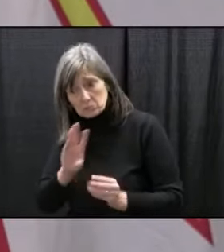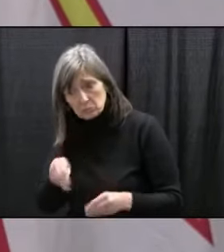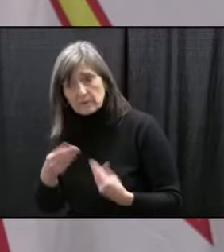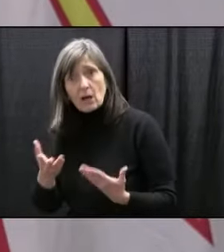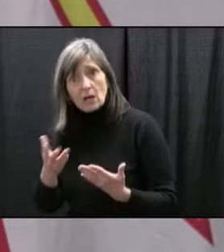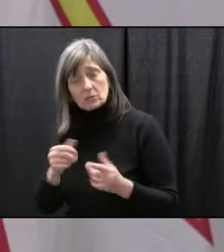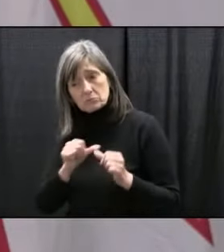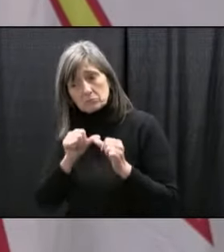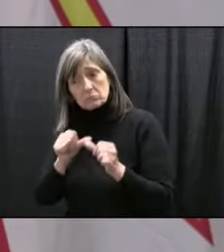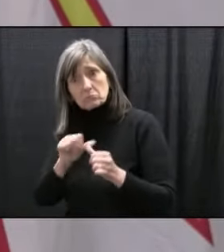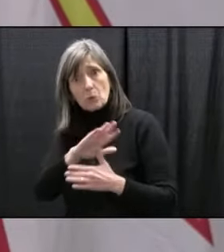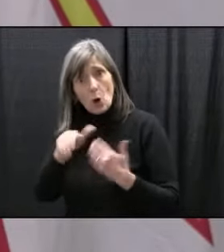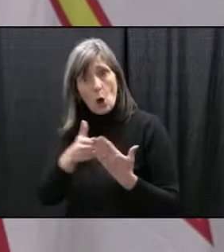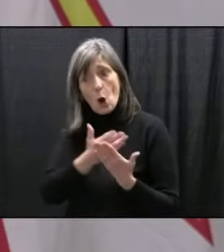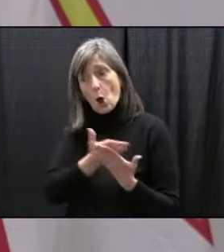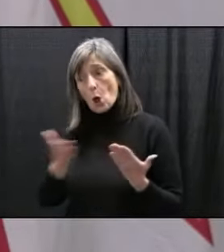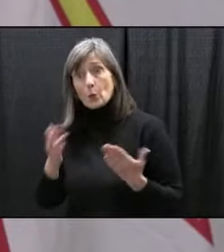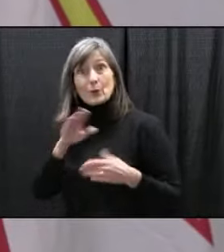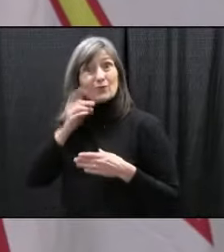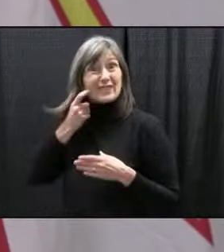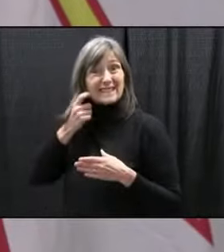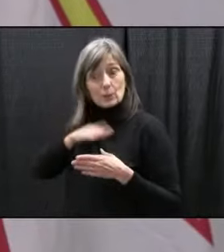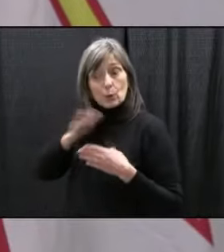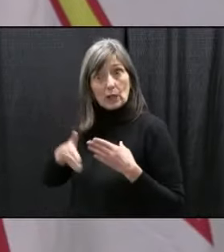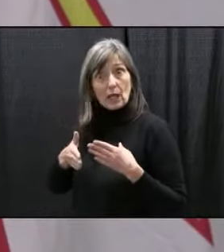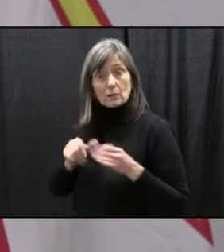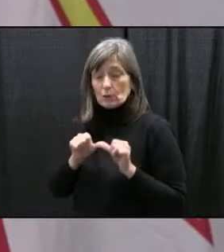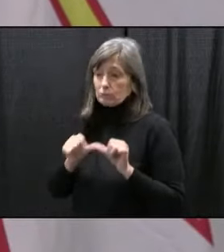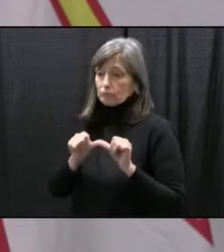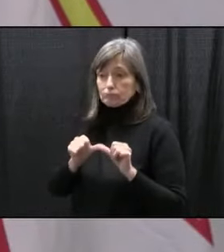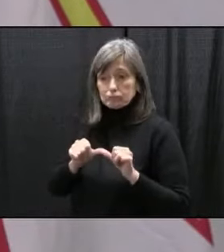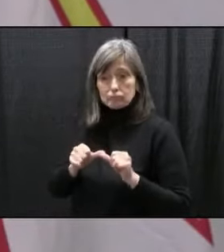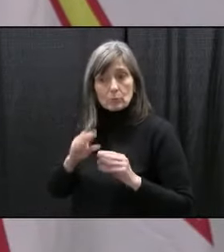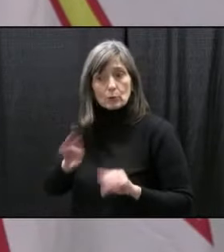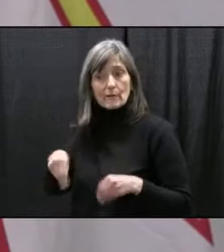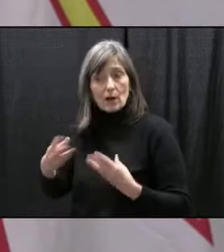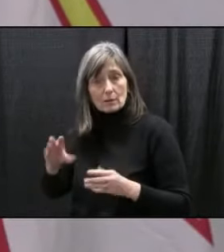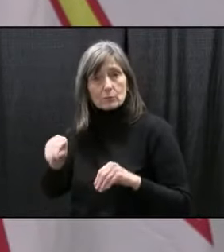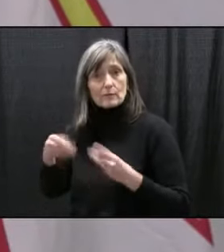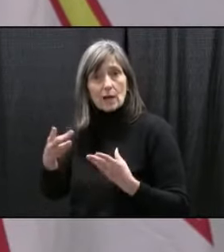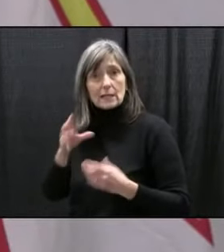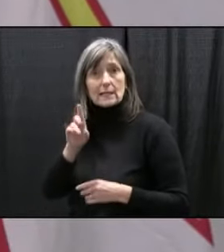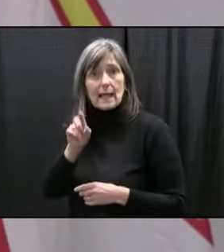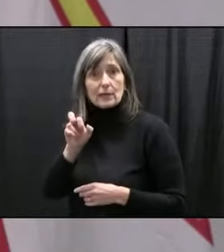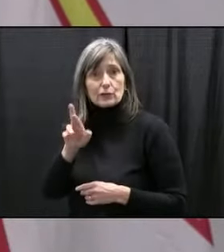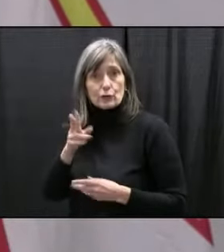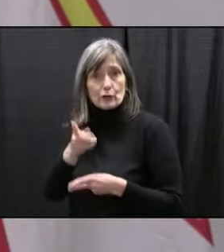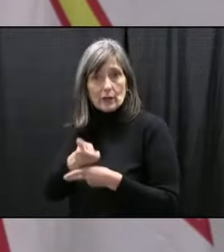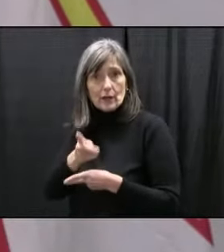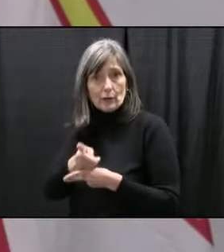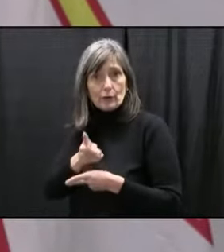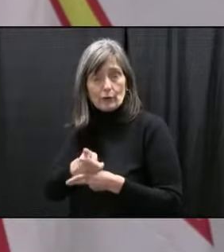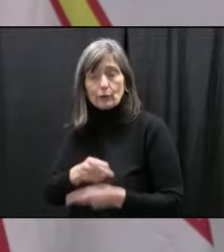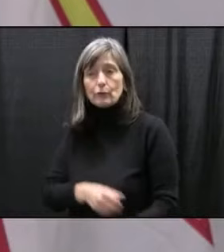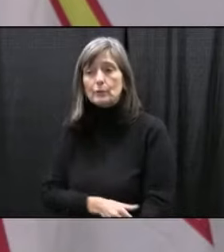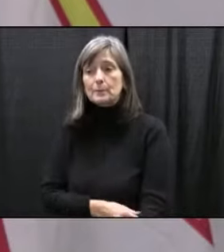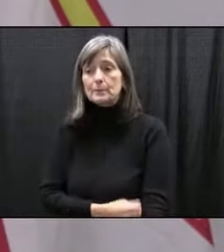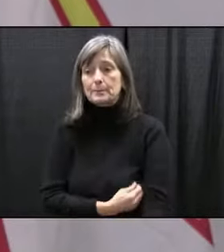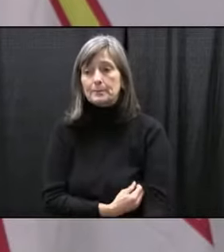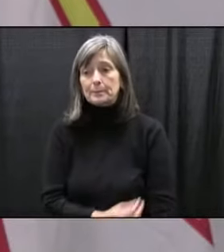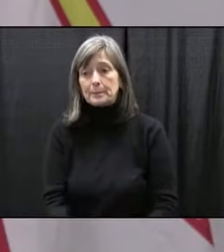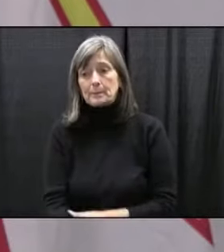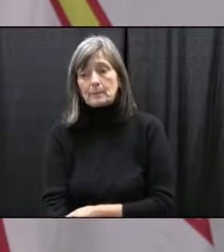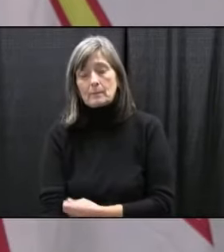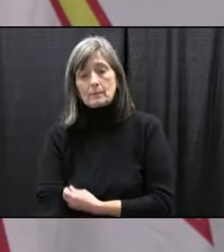program available through the weekend, working into the evening, and you know, we will continue to put whatever